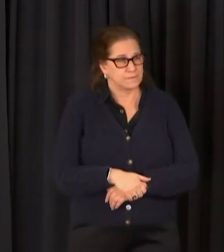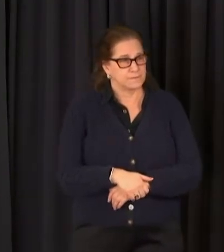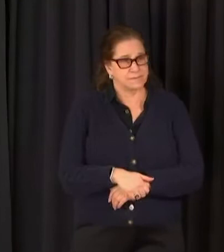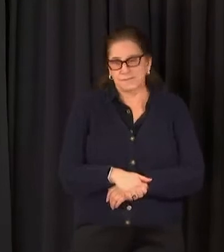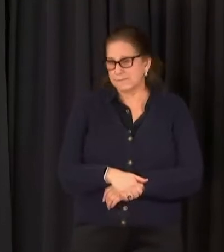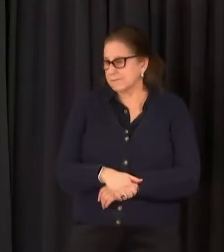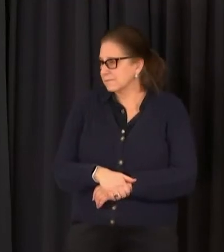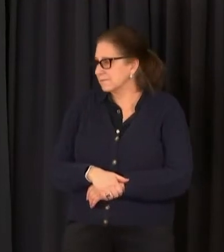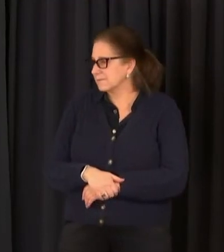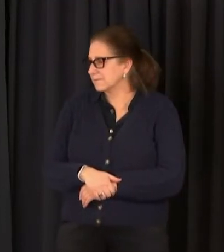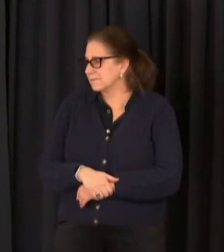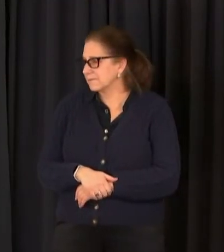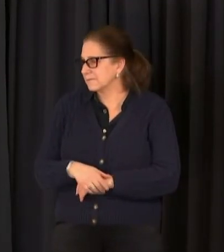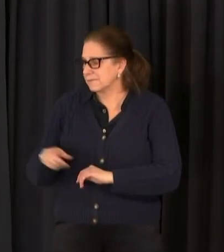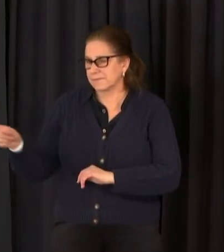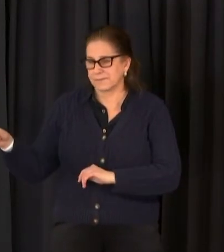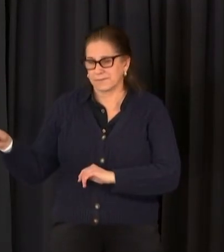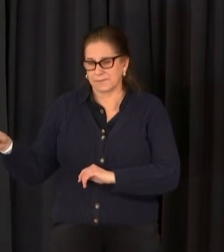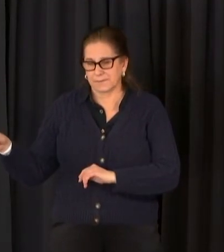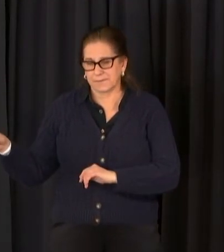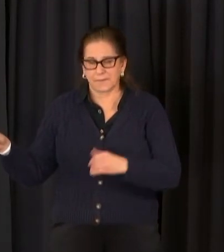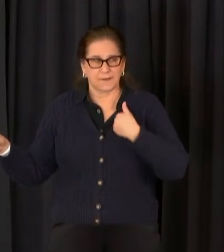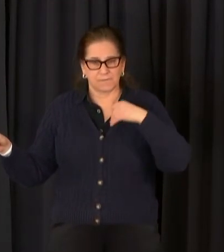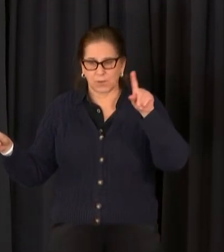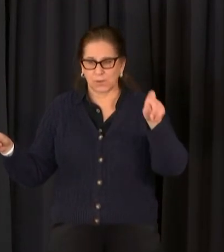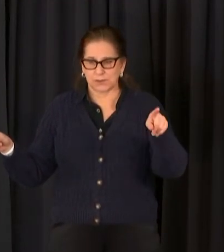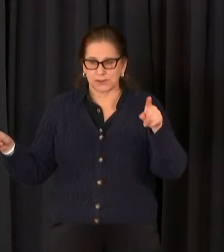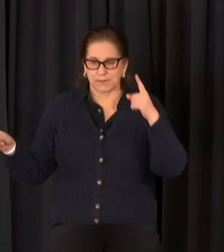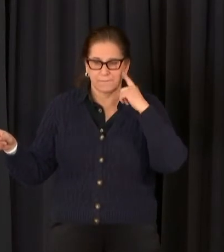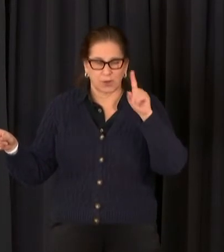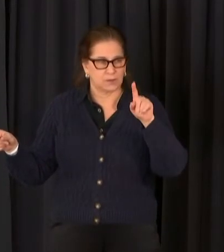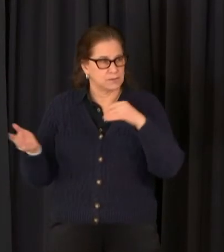Any other questions? Yes, sir. Yes, I have a question for Dr. Nesbitt.